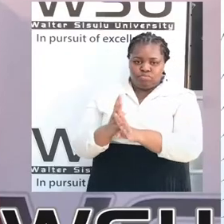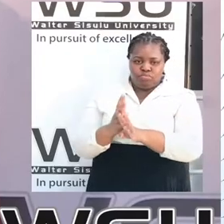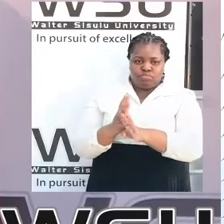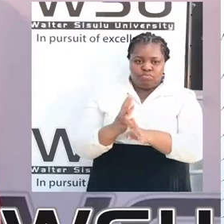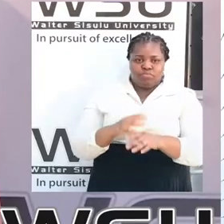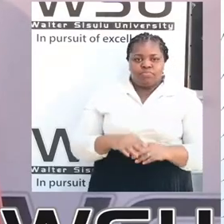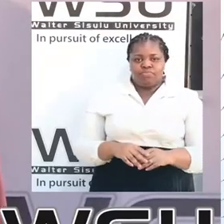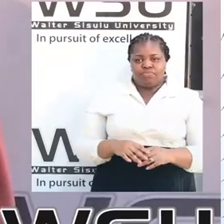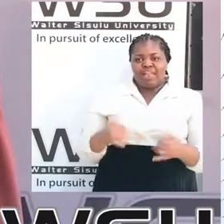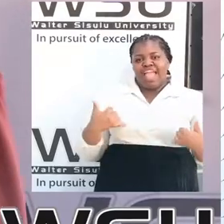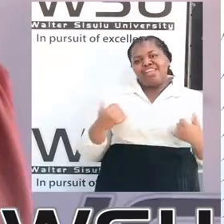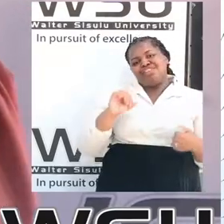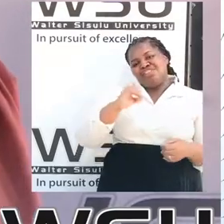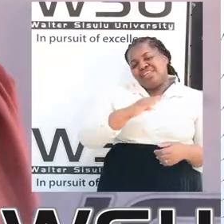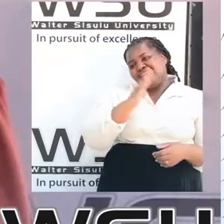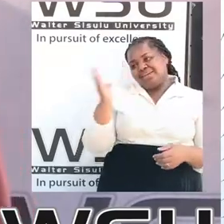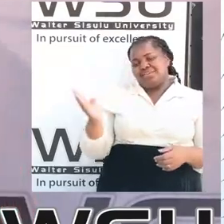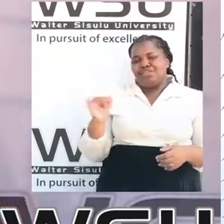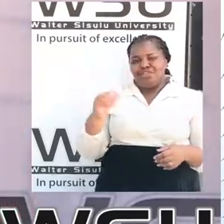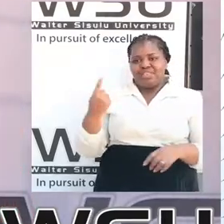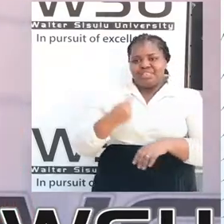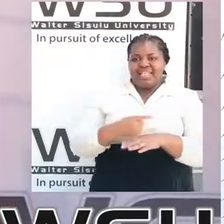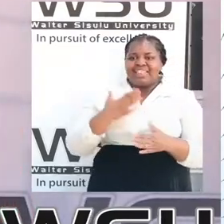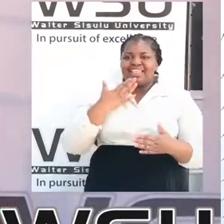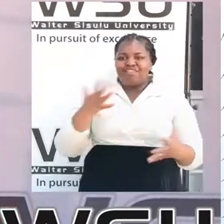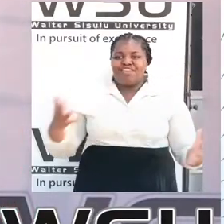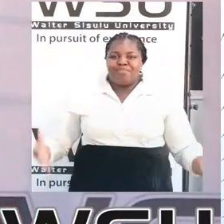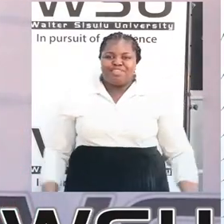the hall. Enjoy the rest of the day. Thank you.